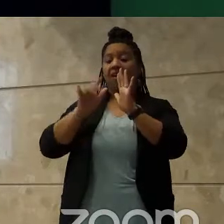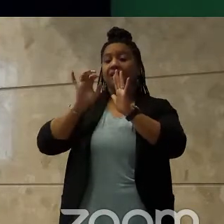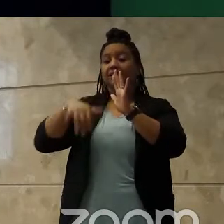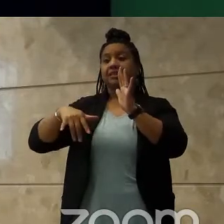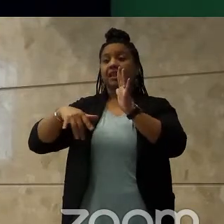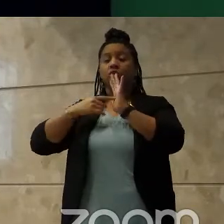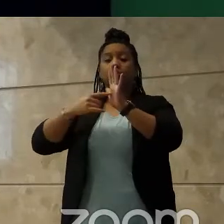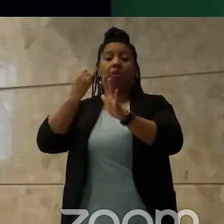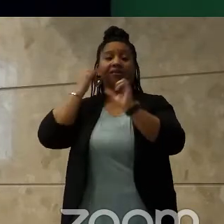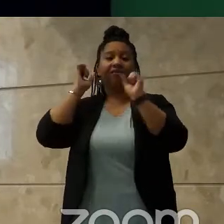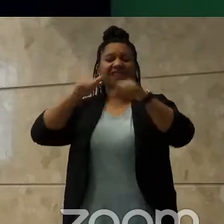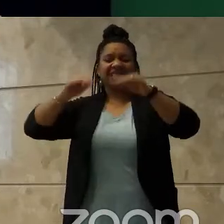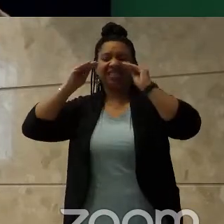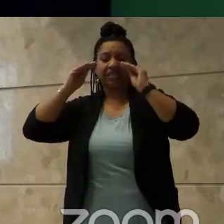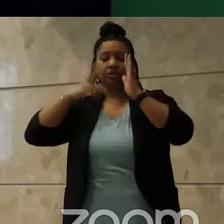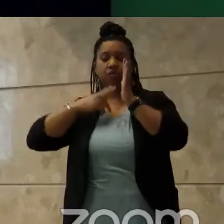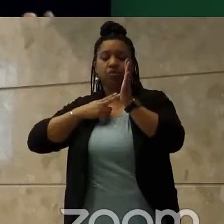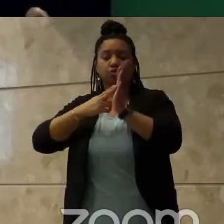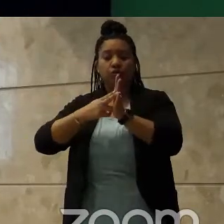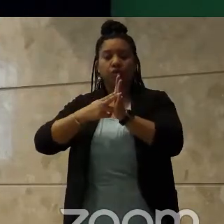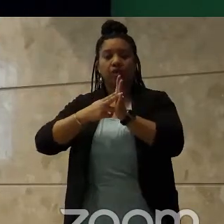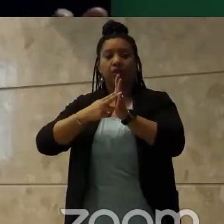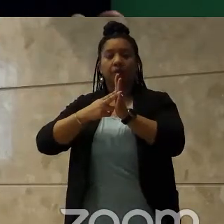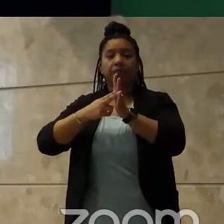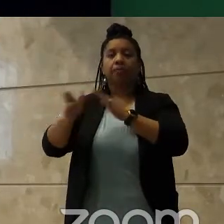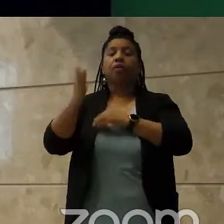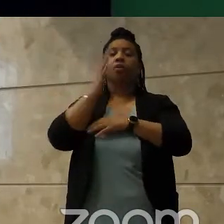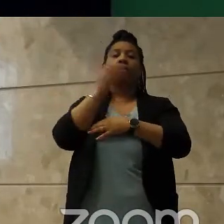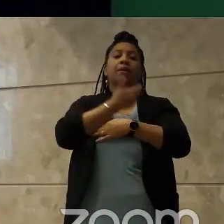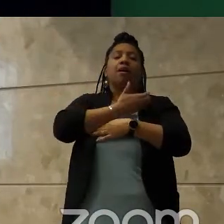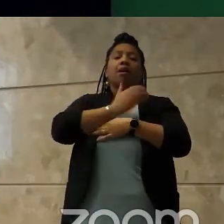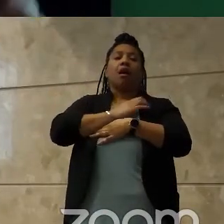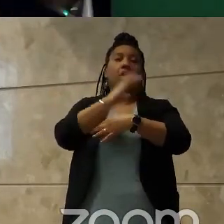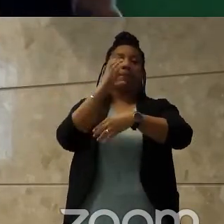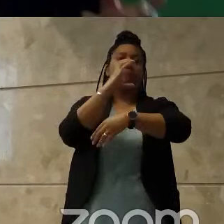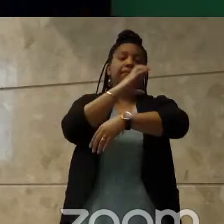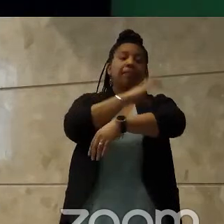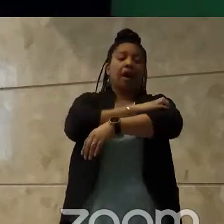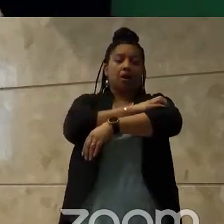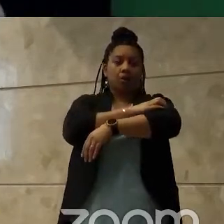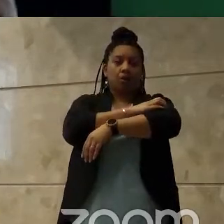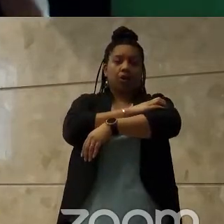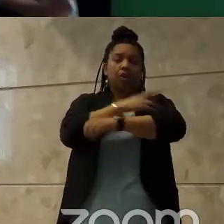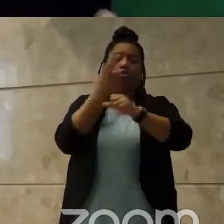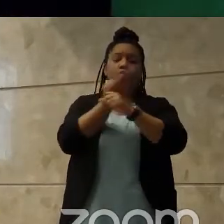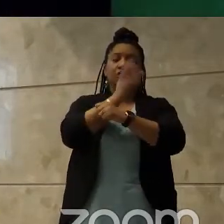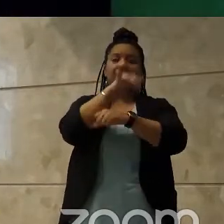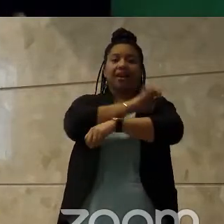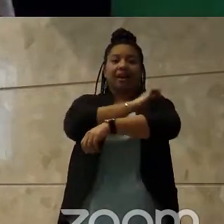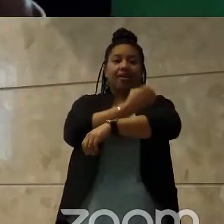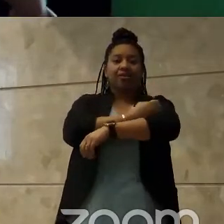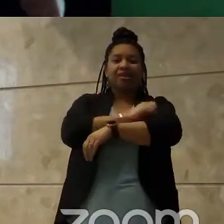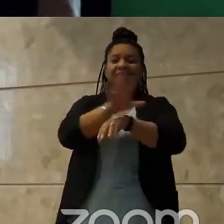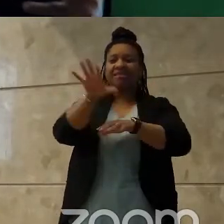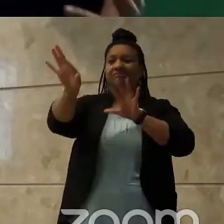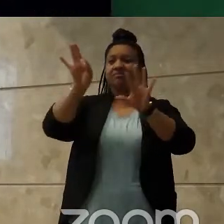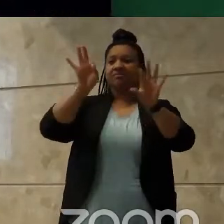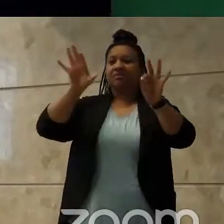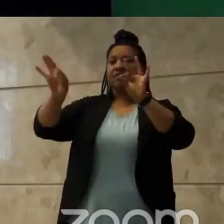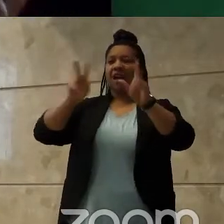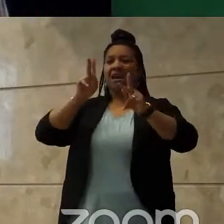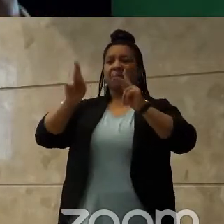truth, it will be our power in harnessing this energy that says, let's find people